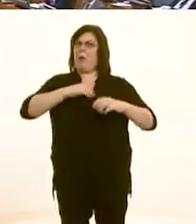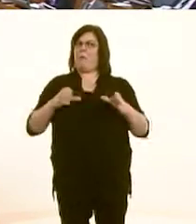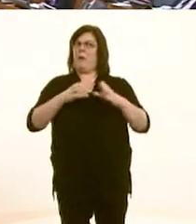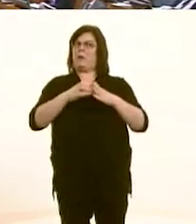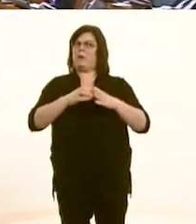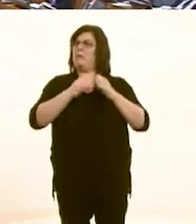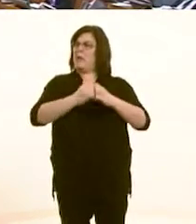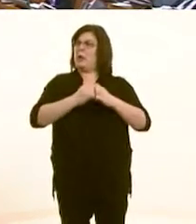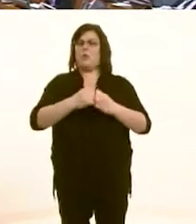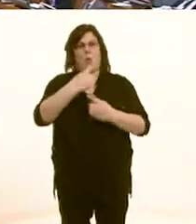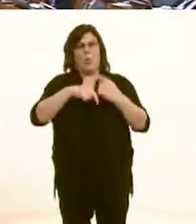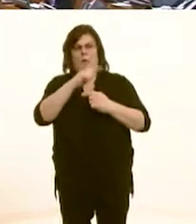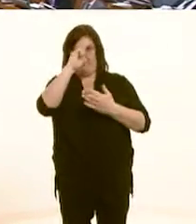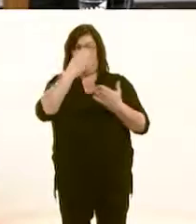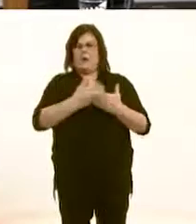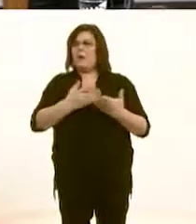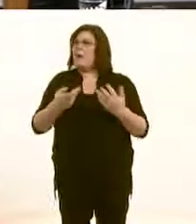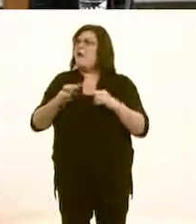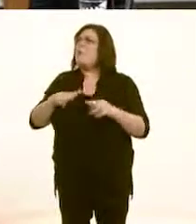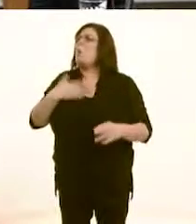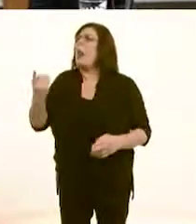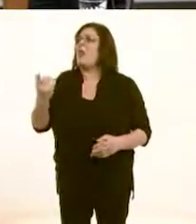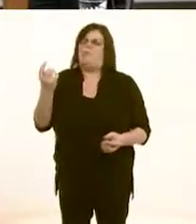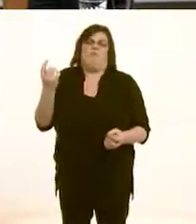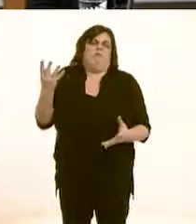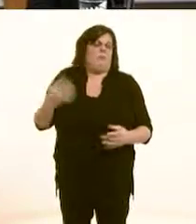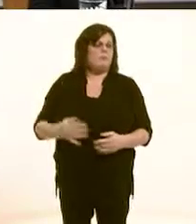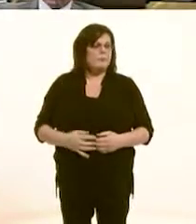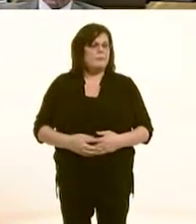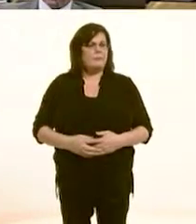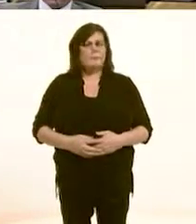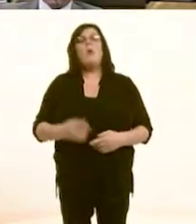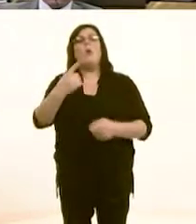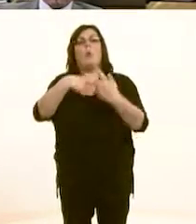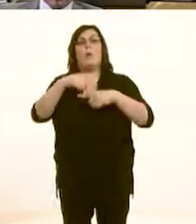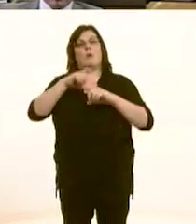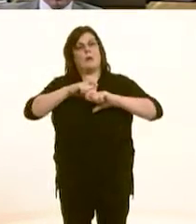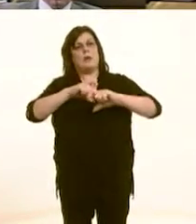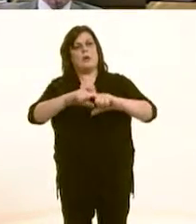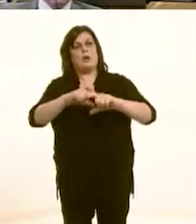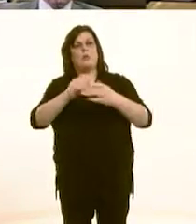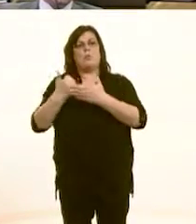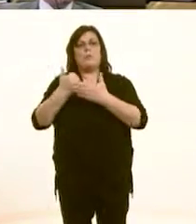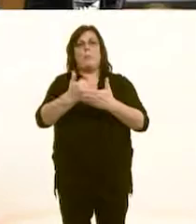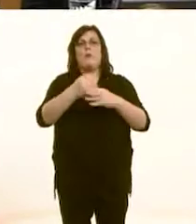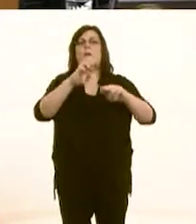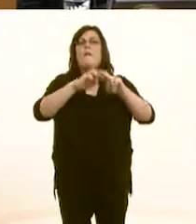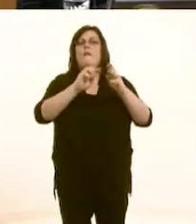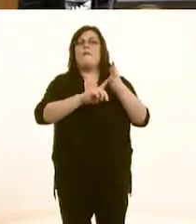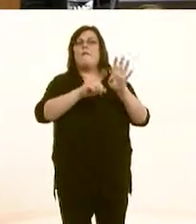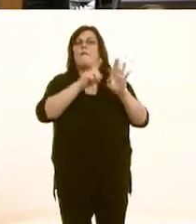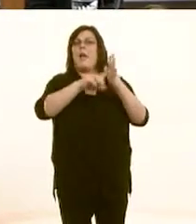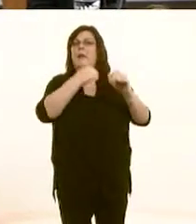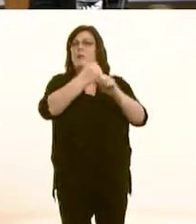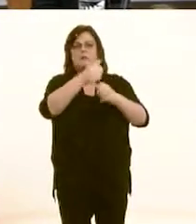socialism, we all believe in that. So tough luck if the Leader of the Opposition doesn't actually believe in it. We will continue with Flying Start. As the member rightly says, it has